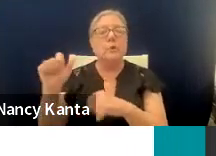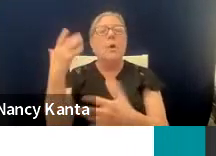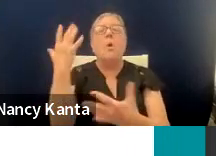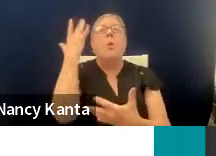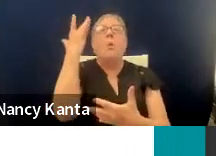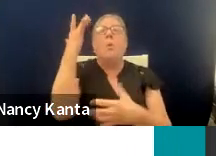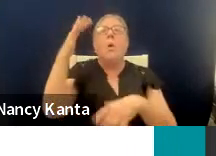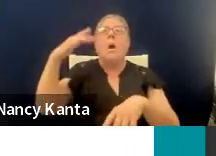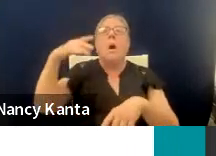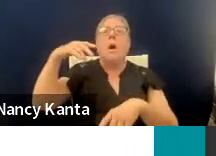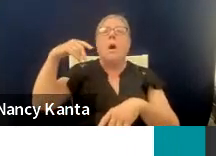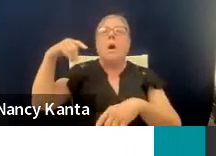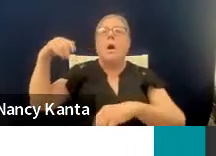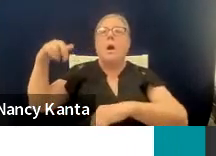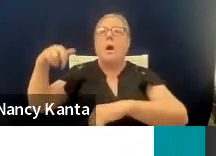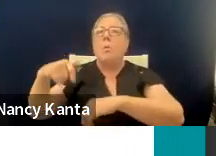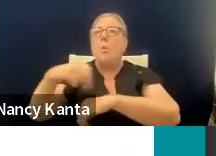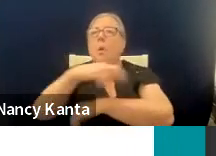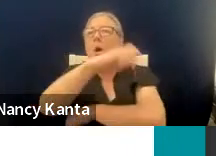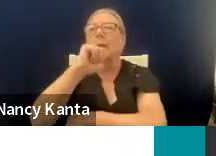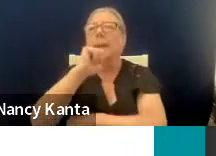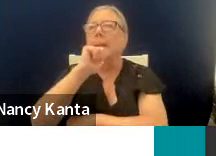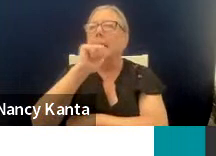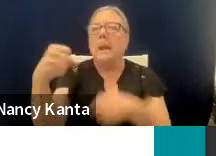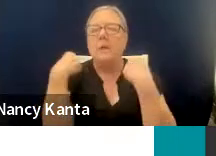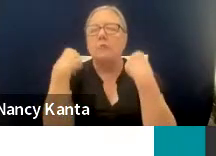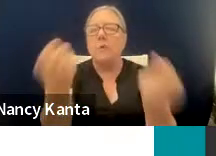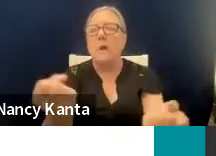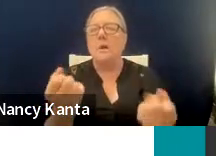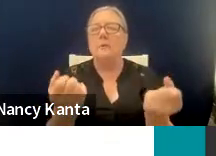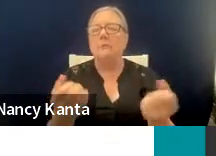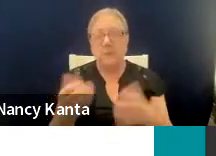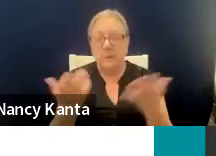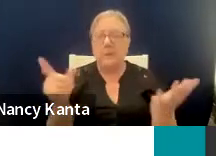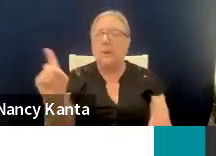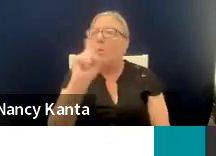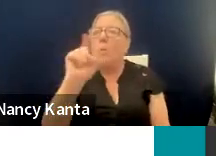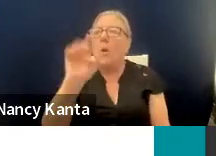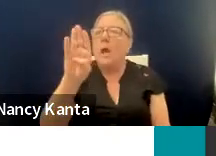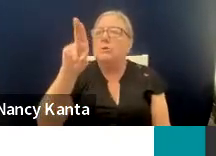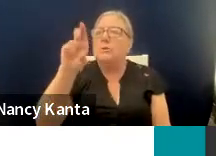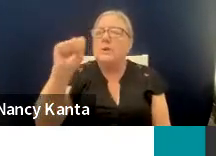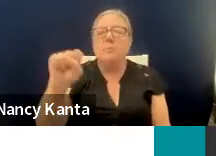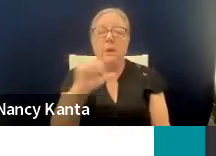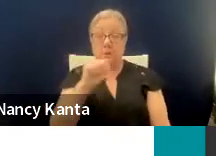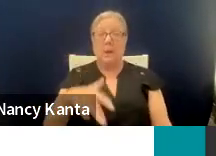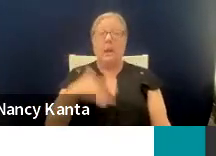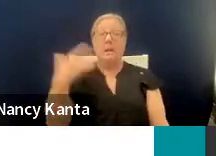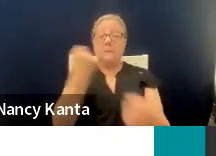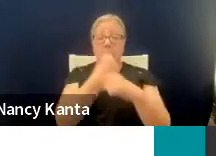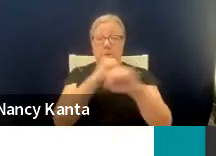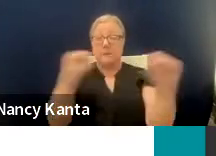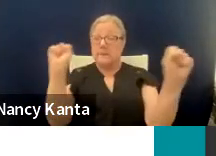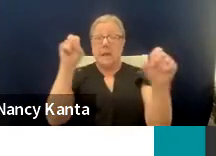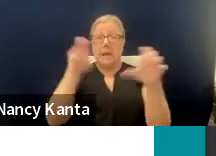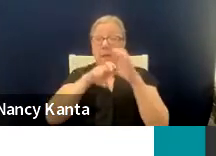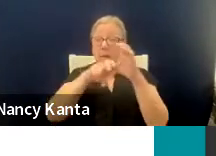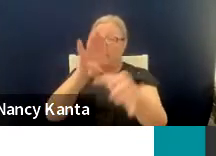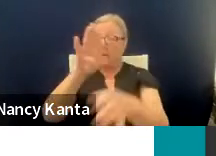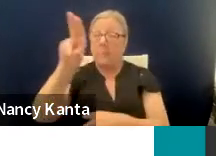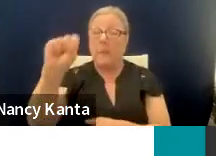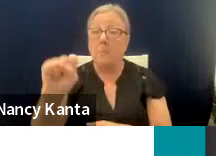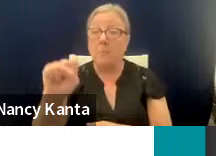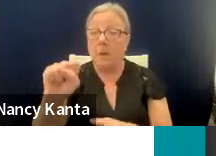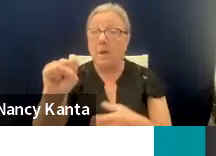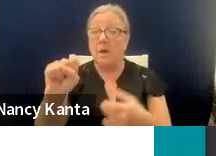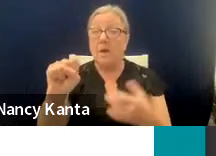Why aren't they taking a bus? Do they not feel safe on a bus? Is there no bus that goes through there now because it's a walking path? There are